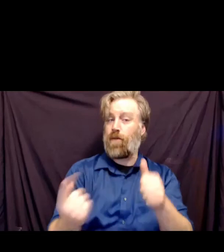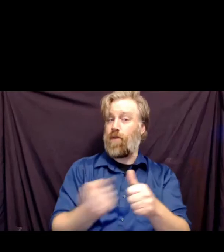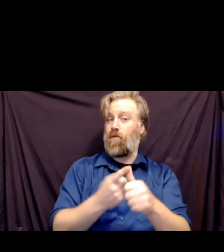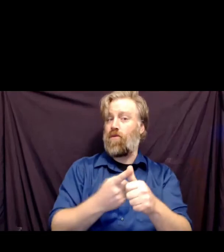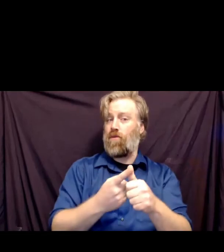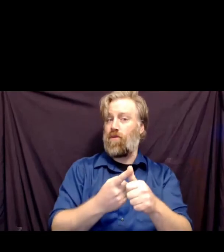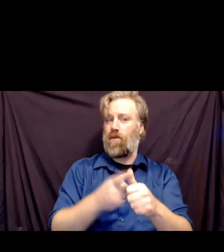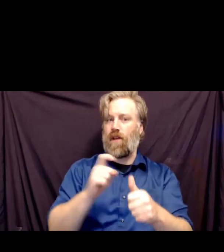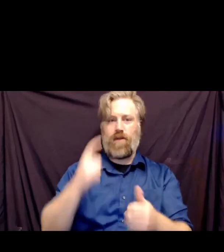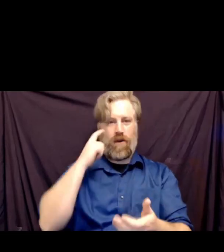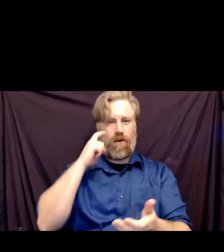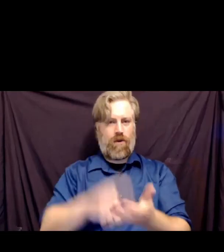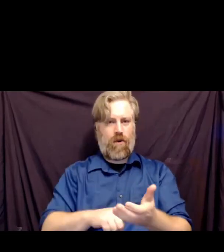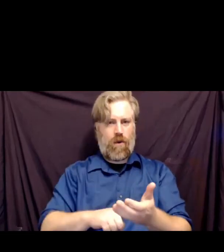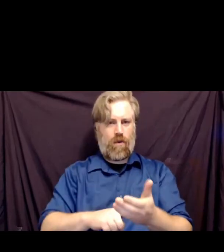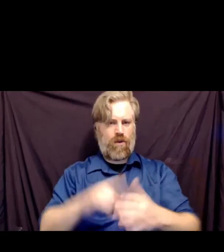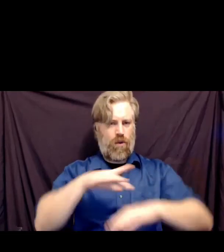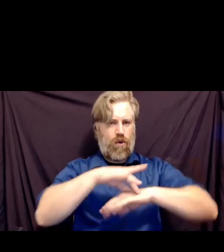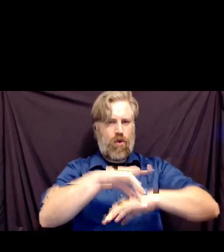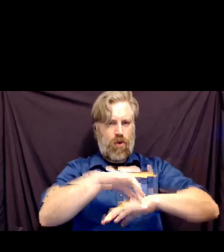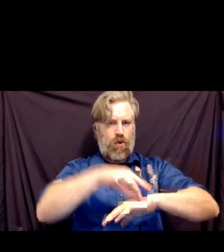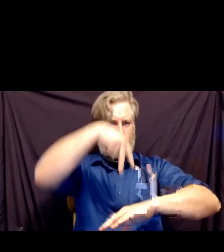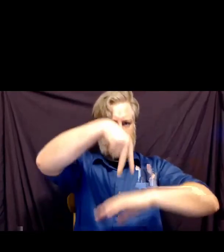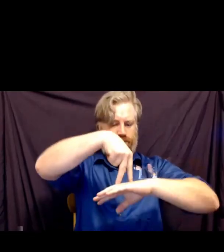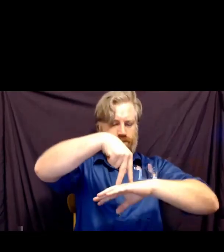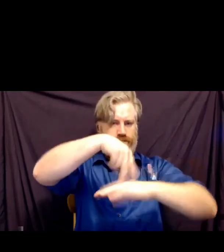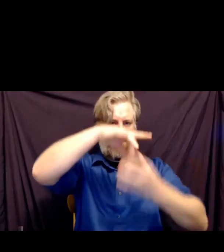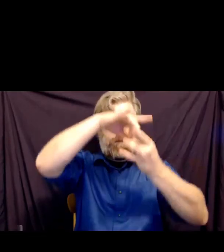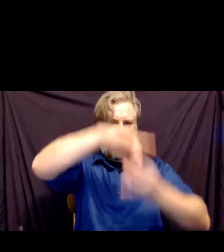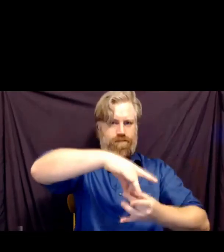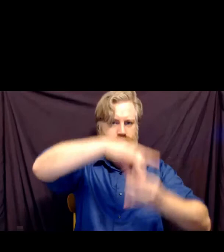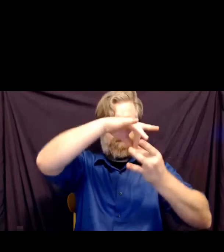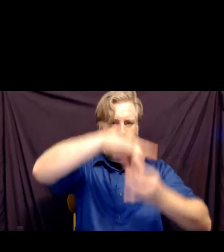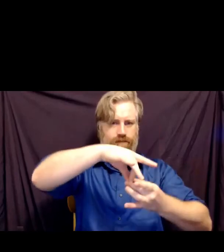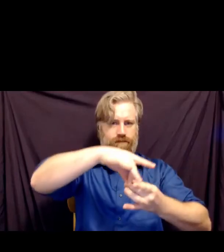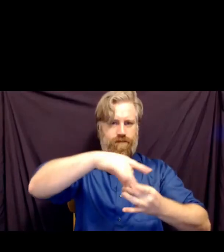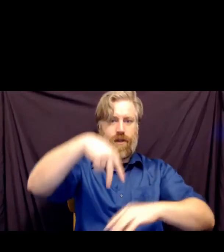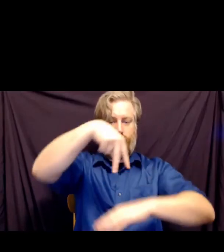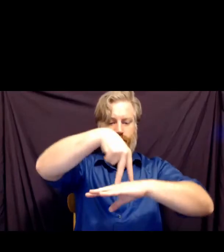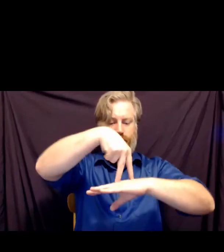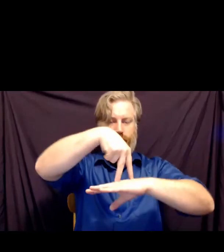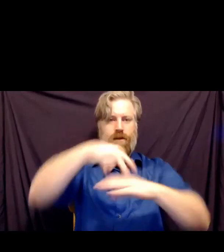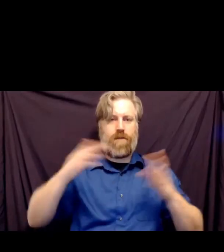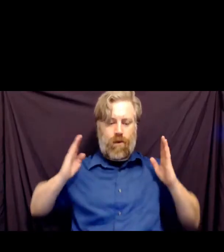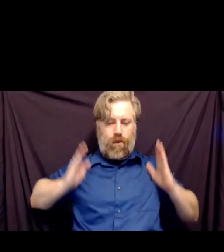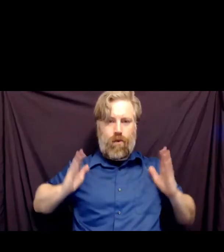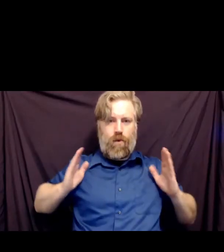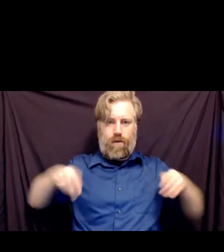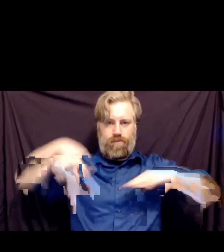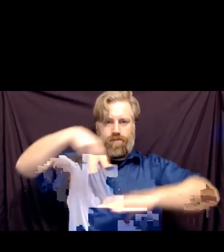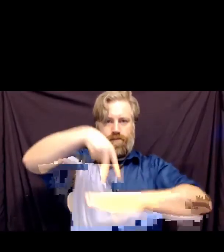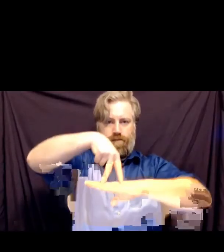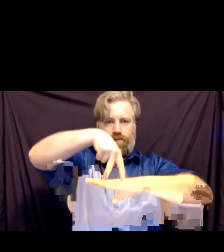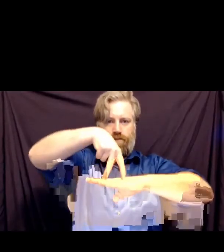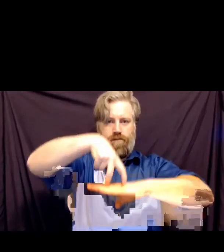we are with the earth. So we have our feet about shoulder width apart, knees slightly bent. And there's